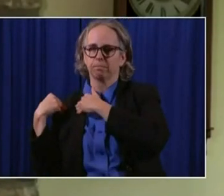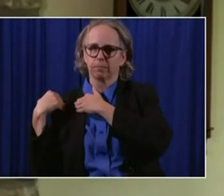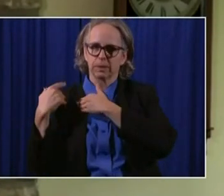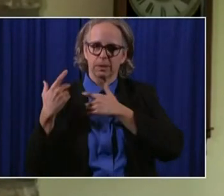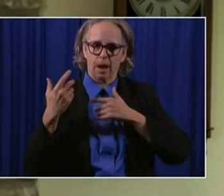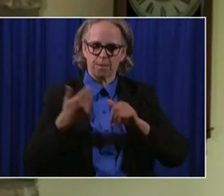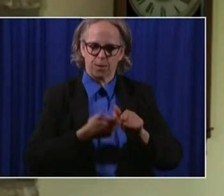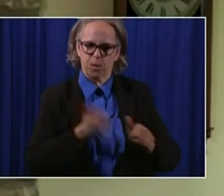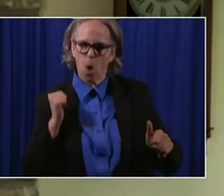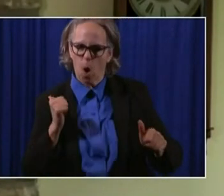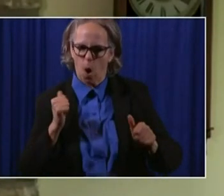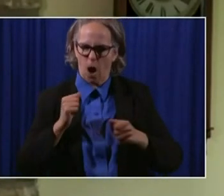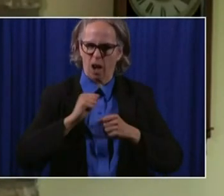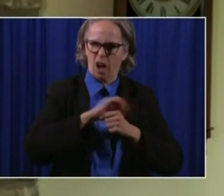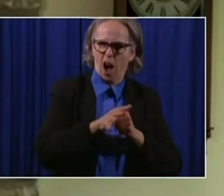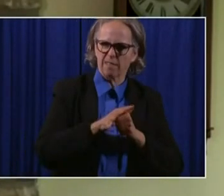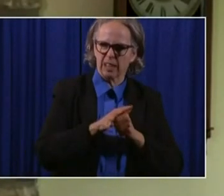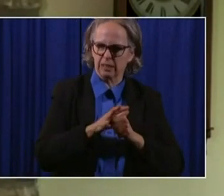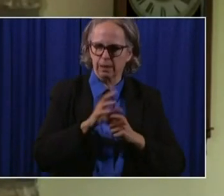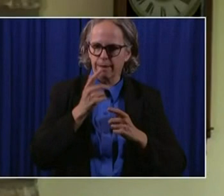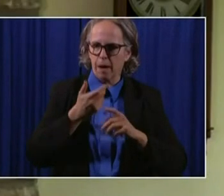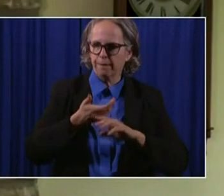team.